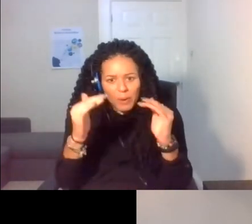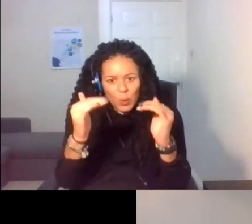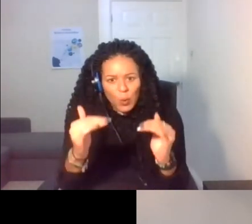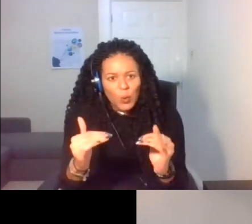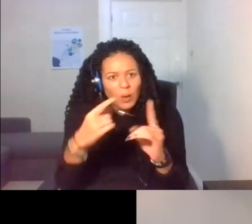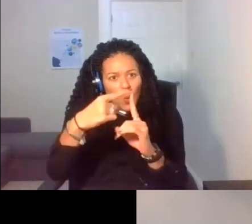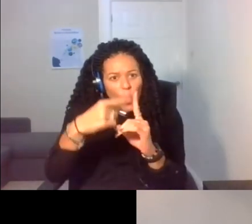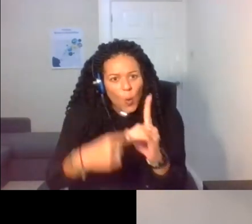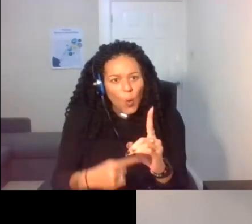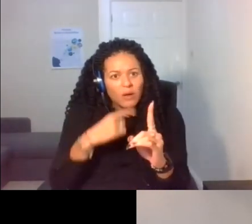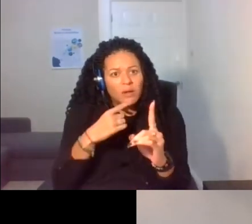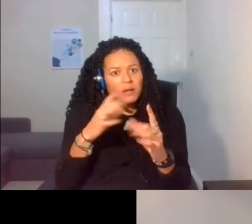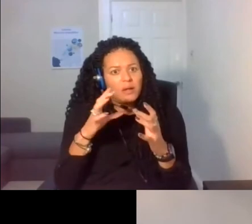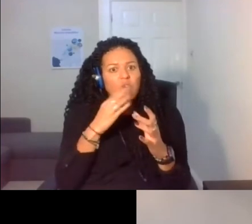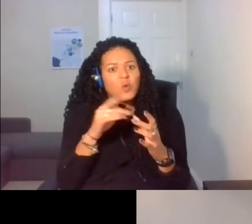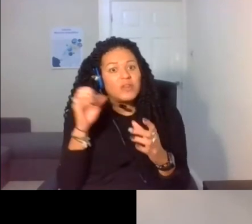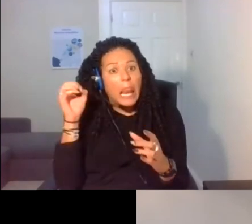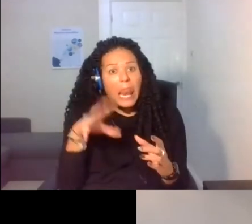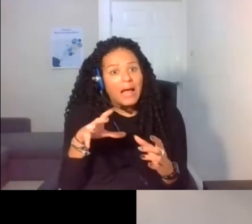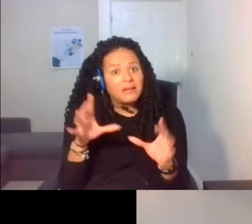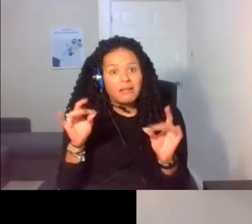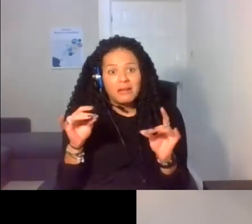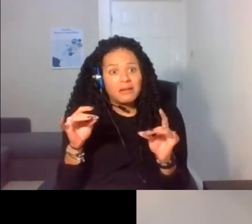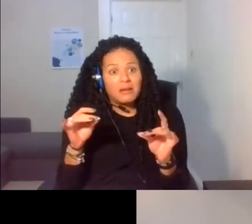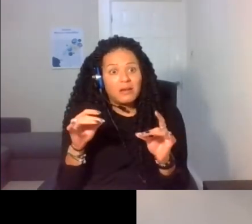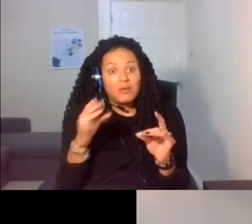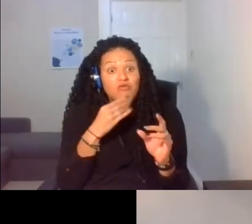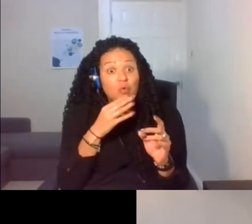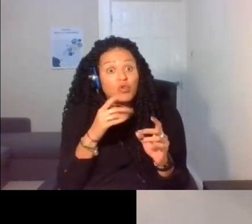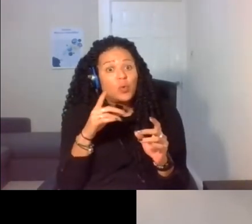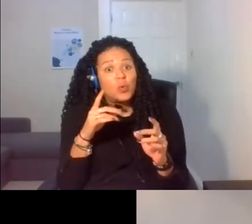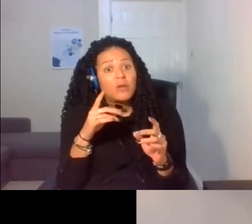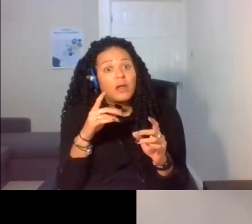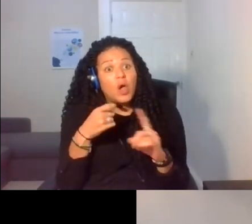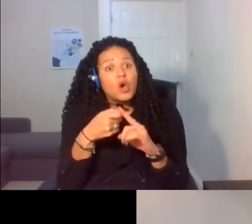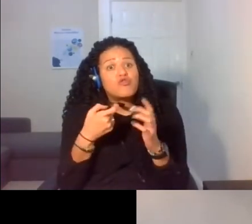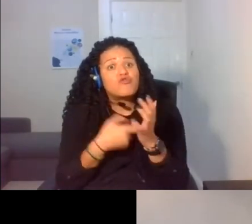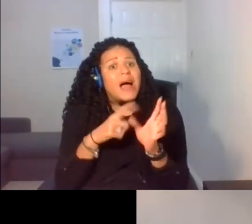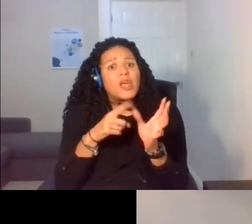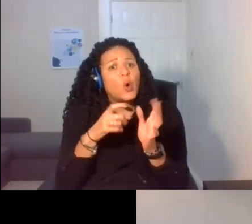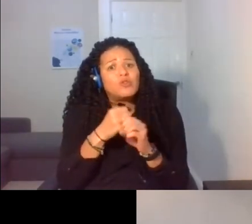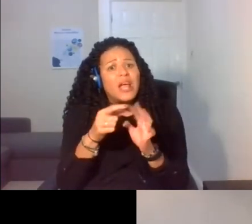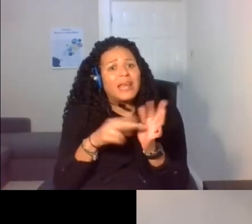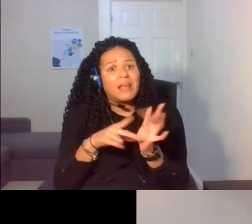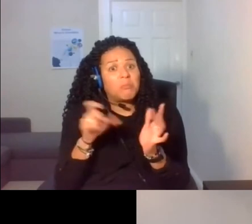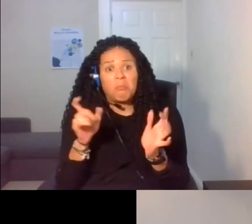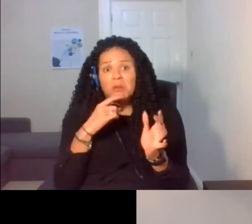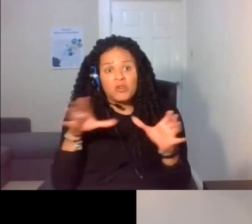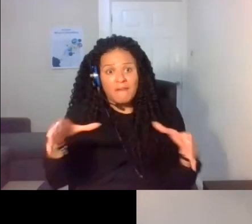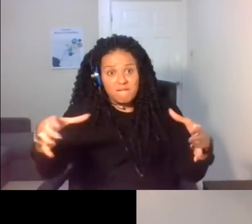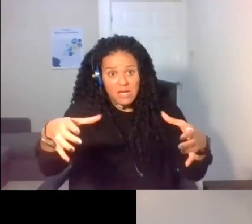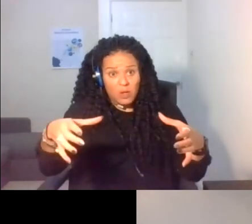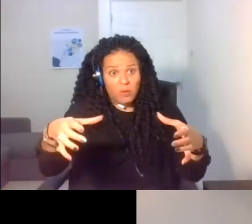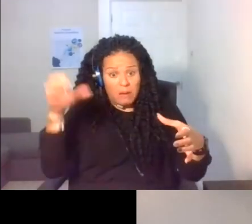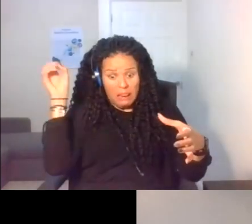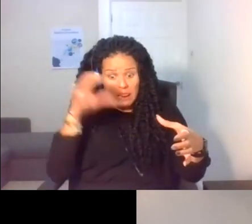something just with light. We don't use cryogenic tools. We just have atoms in vacuum and light, and we manage to